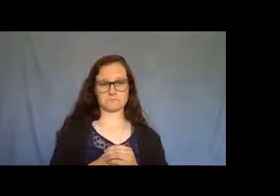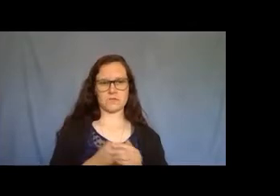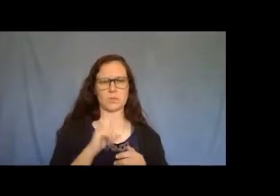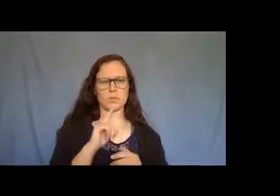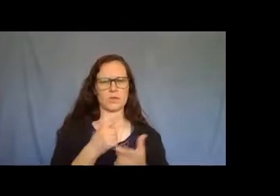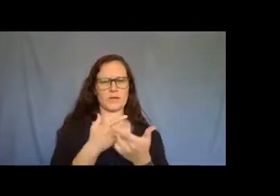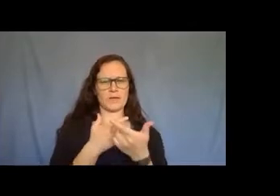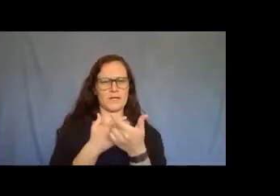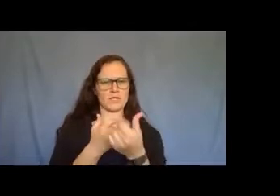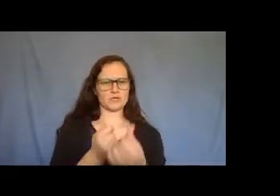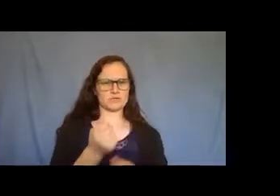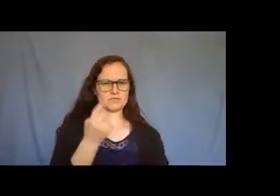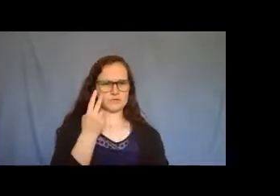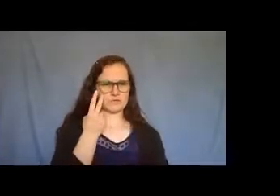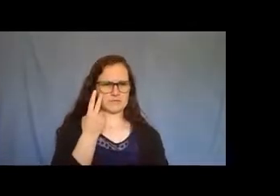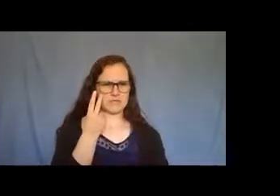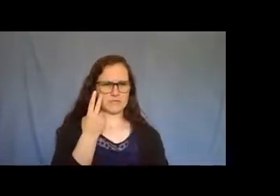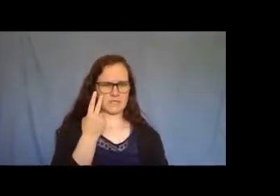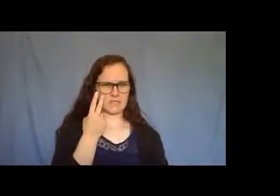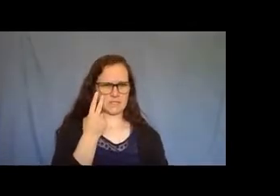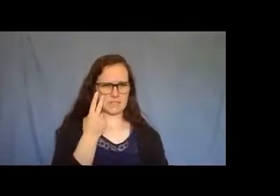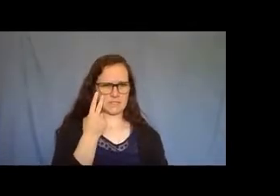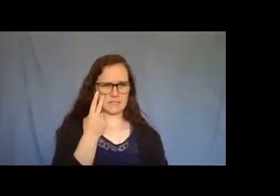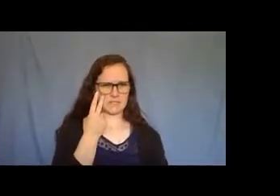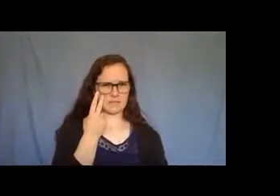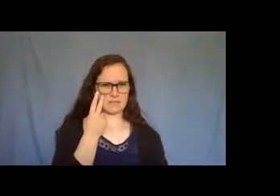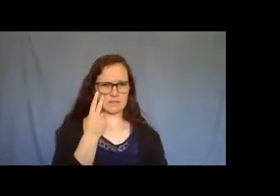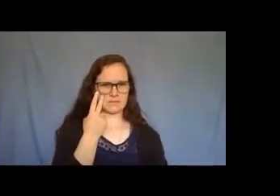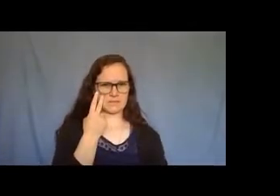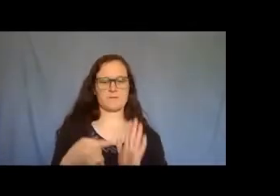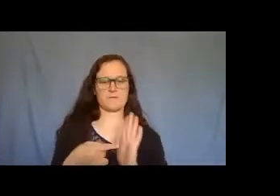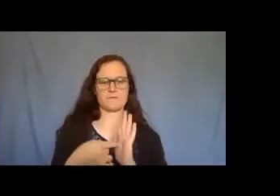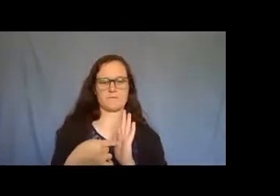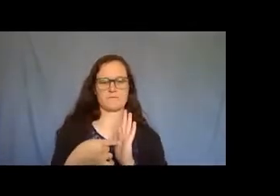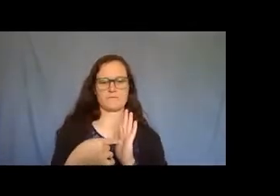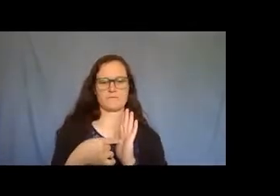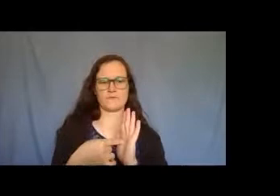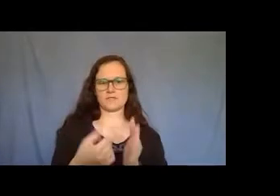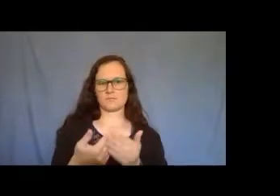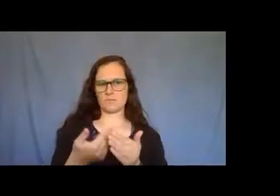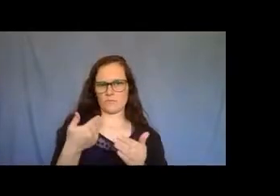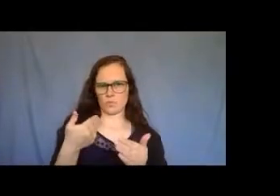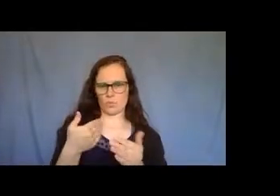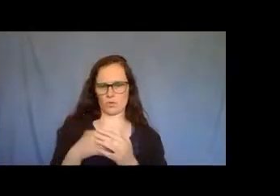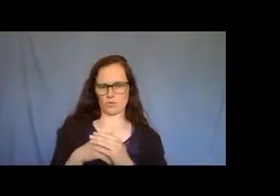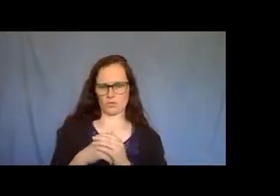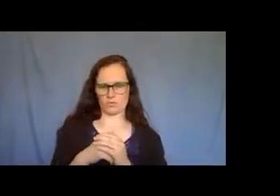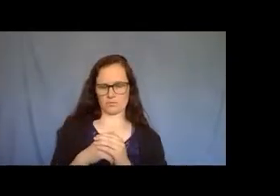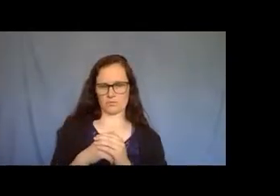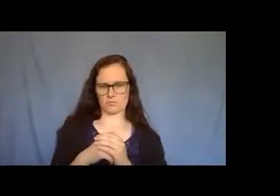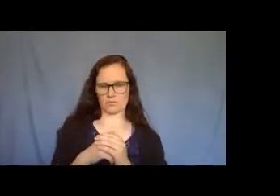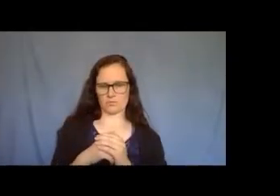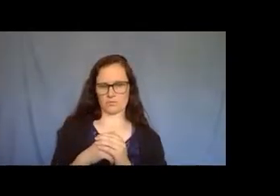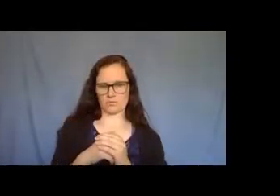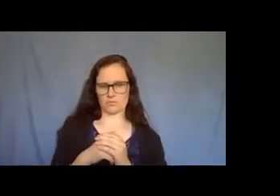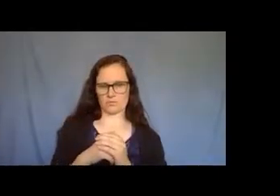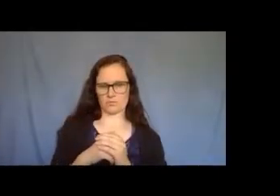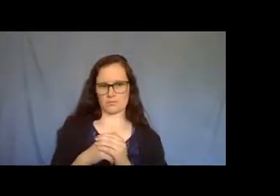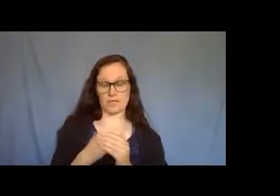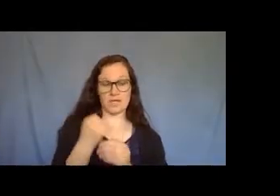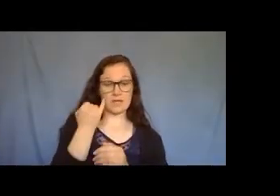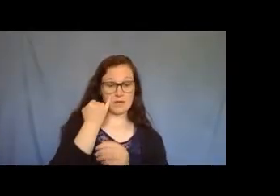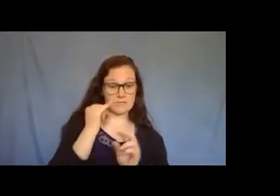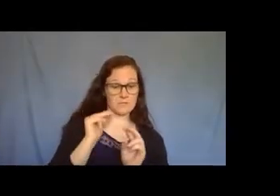was reflected in the time series chart earlier is that if you look at the Animas